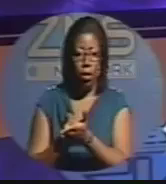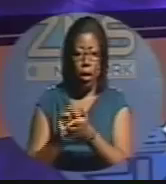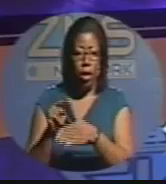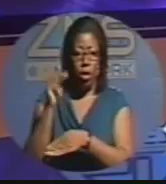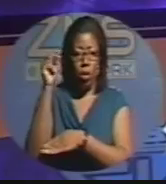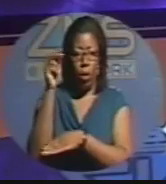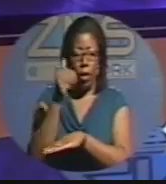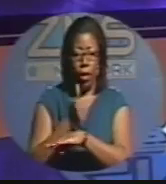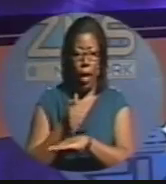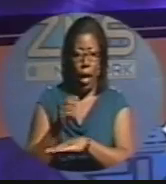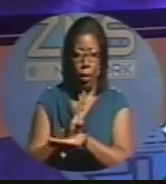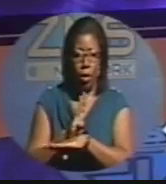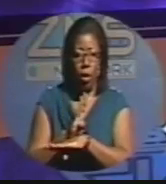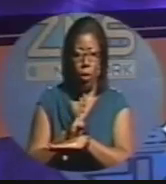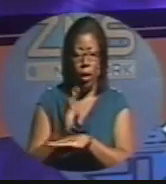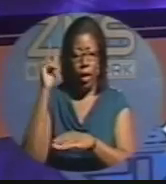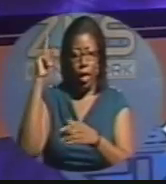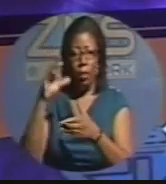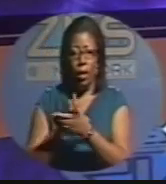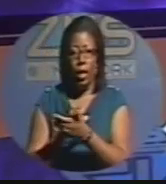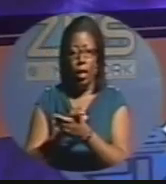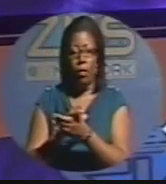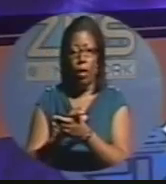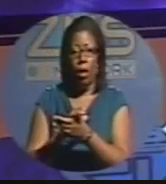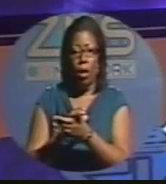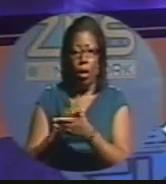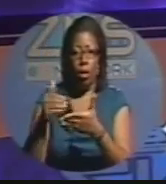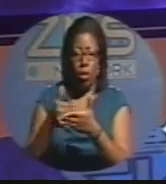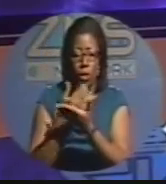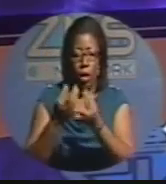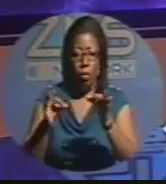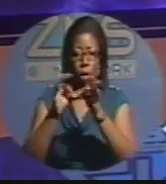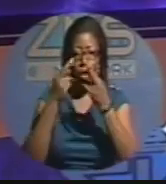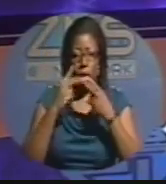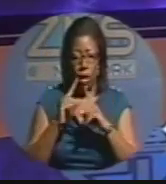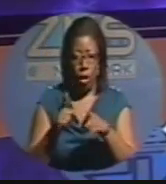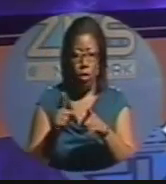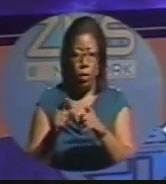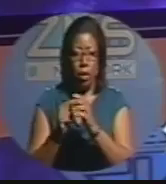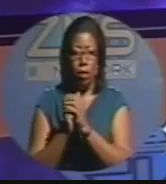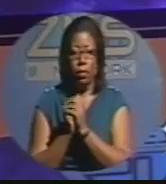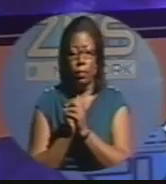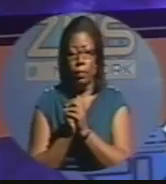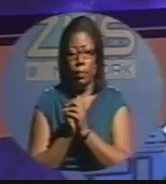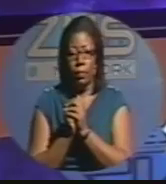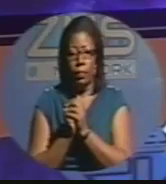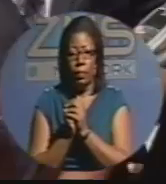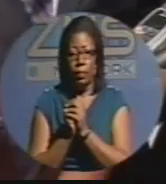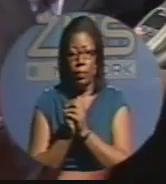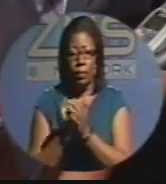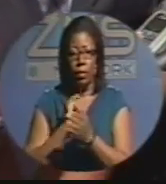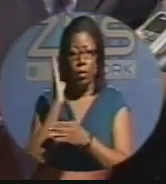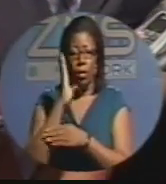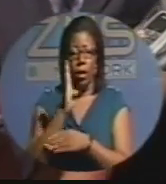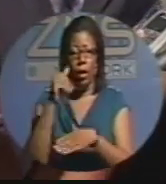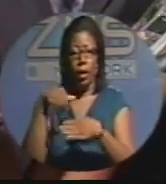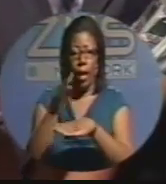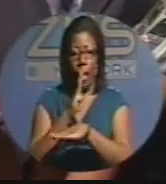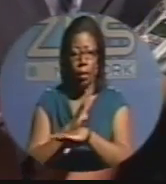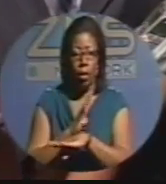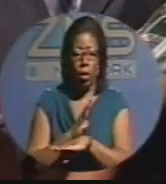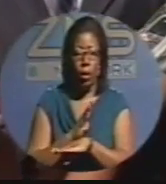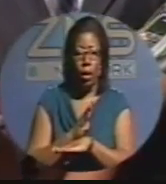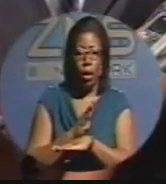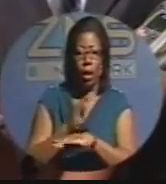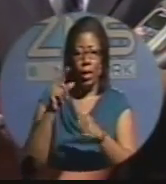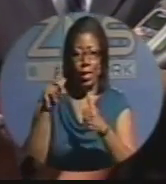Abaco as he believes a very important announcement will be made then. Here's what he had to say. I'm going to be in Abaco on the 2nd